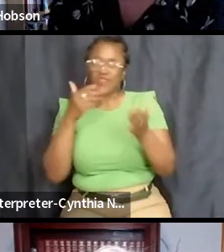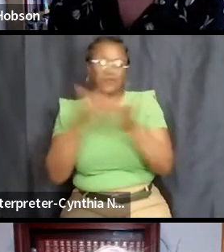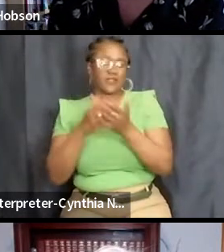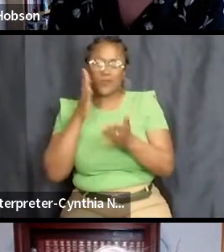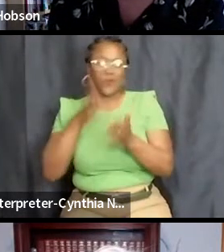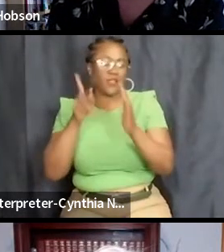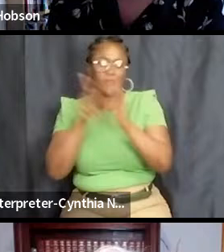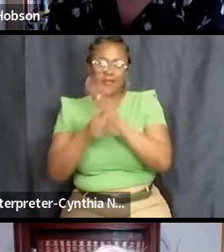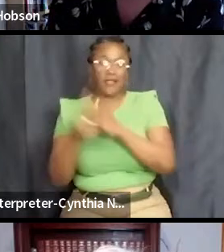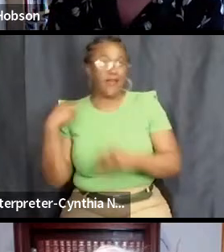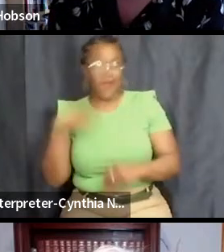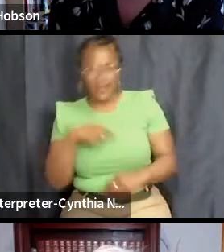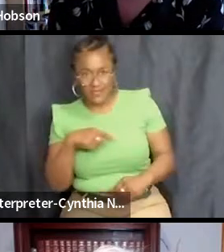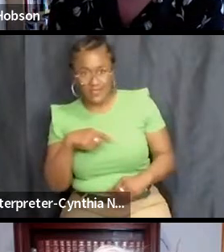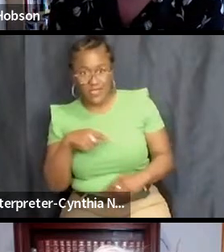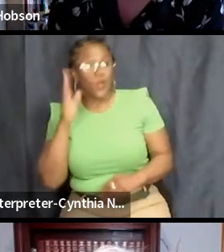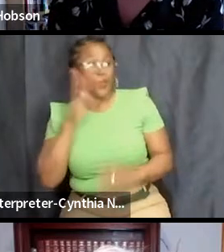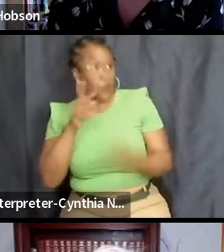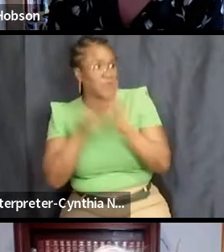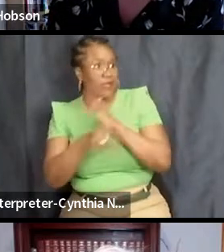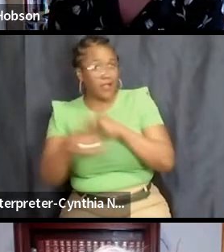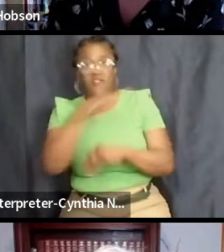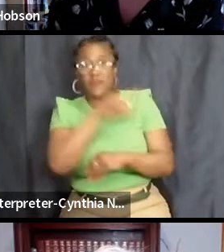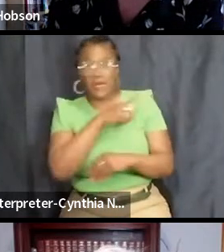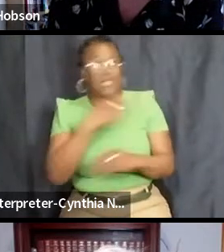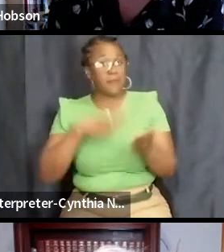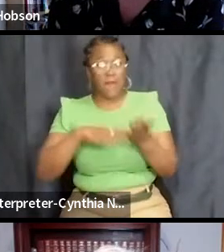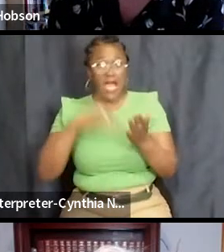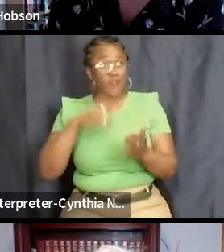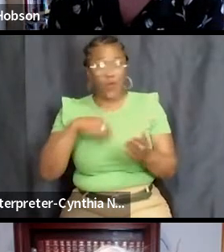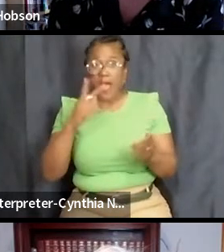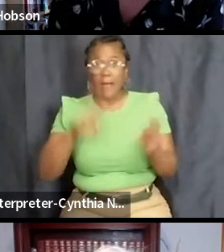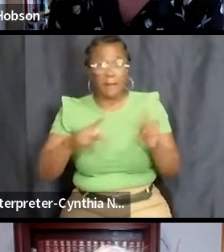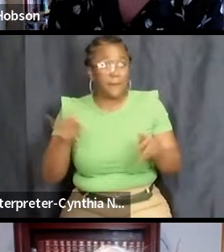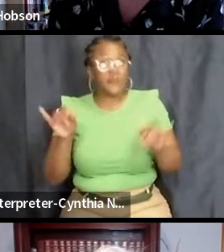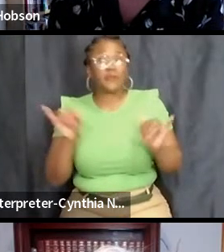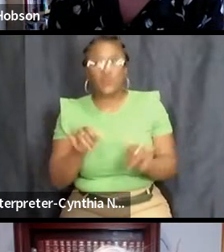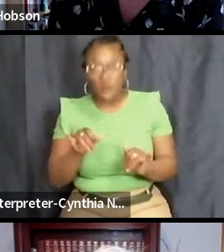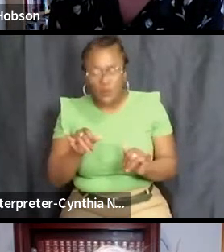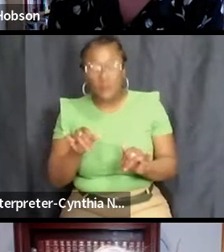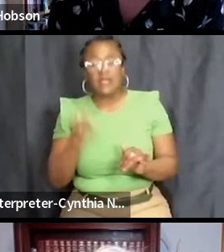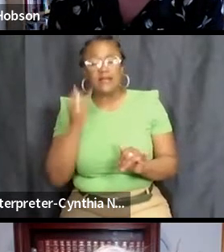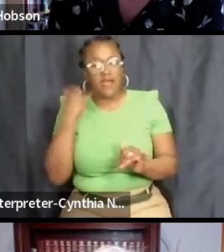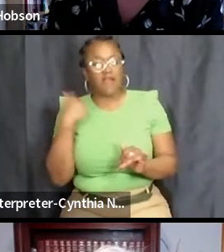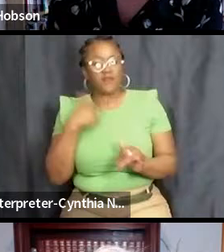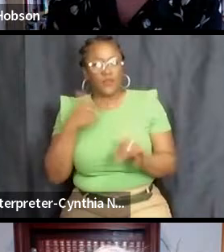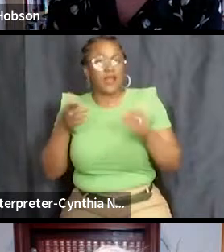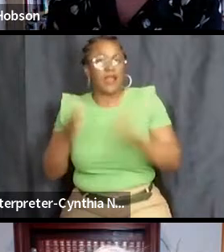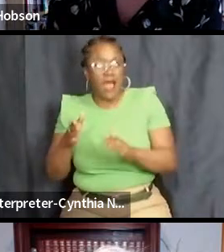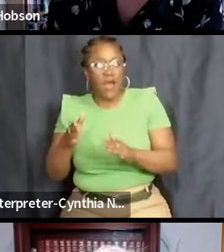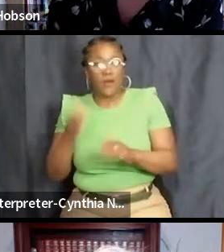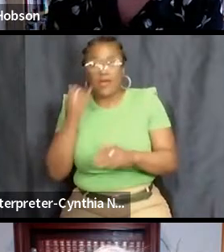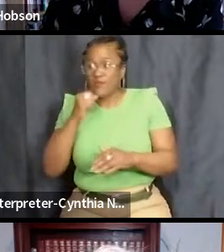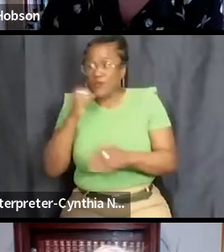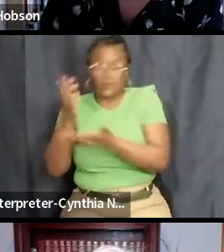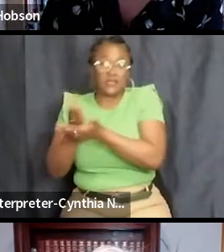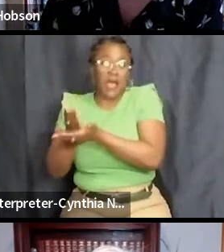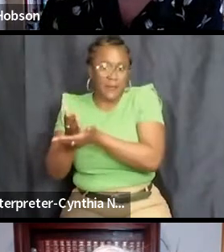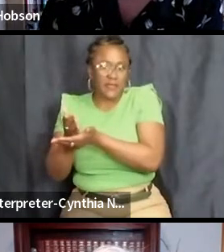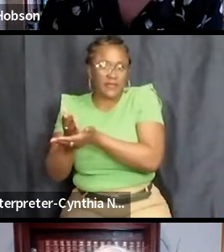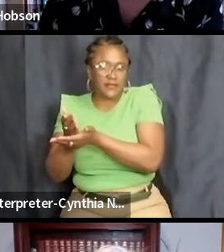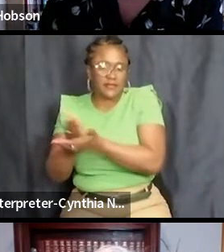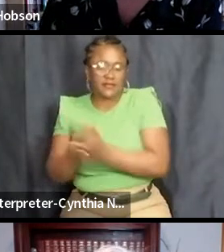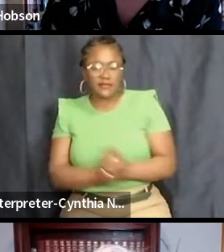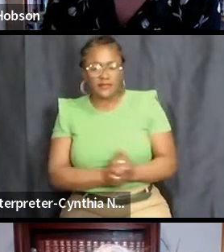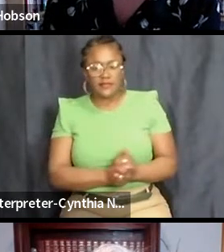kill us, will kill everybody. It's bad for white people too, if we allow it to and if it is not stopped.